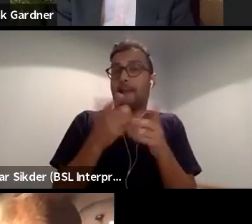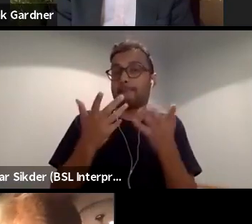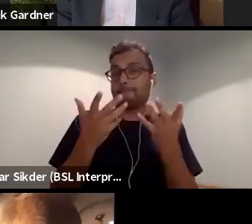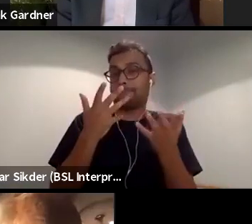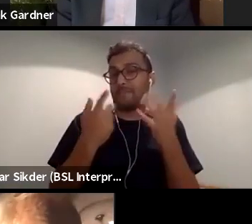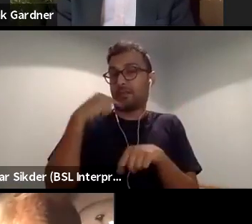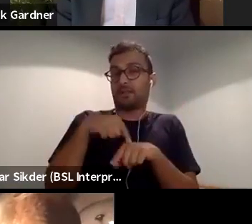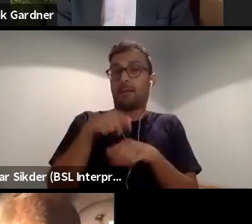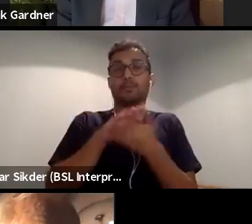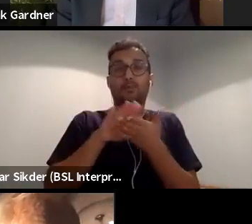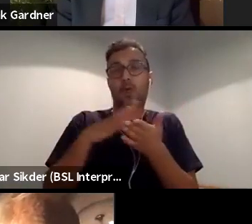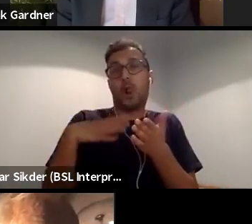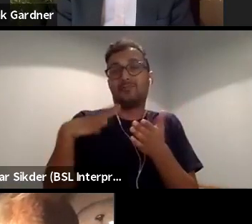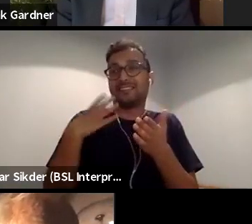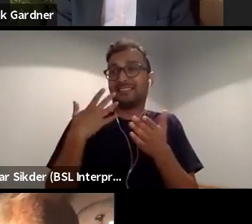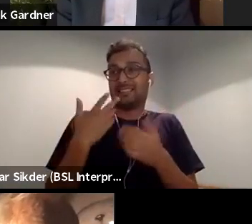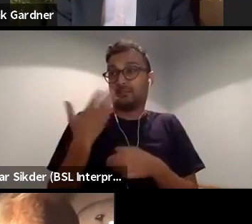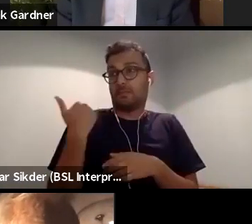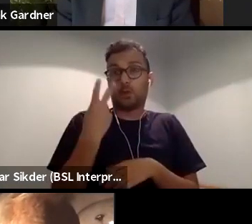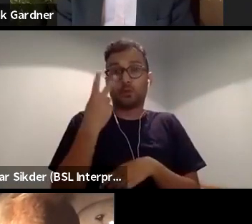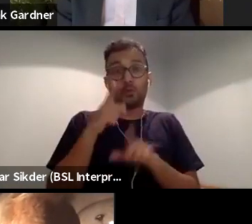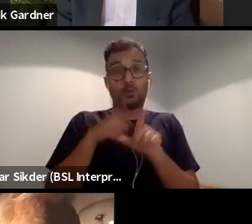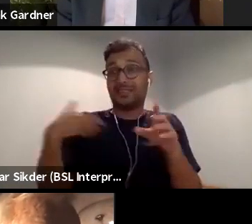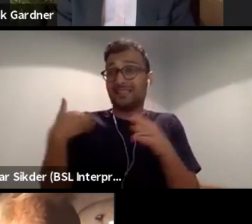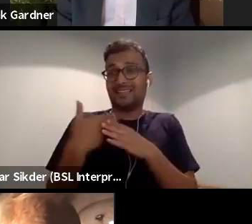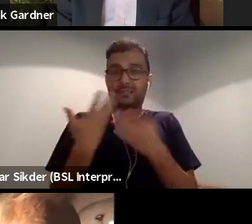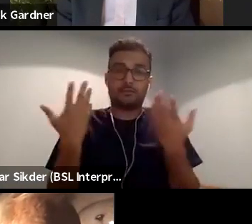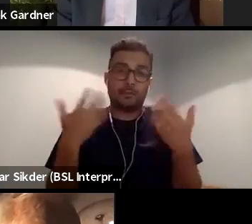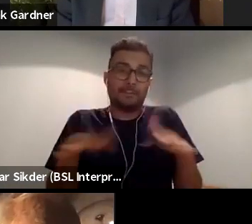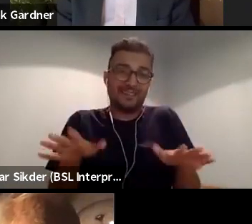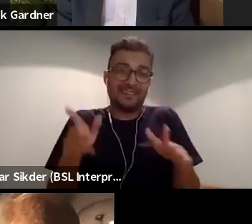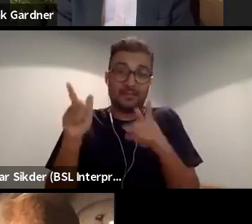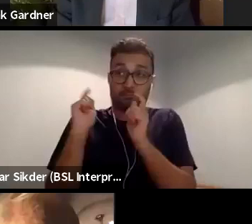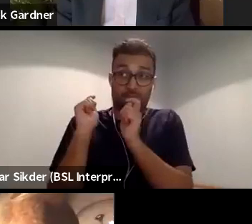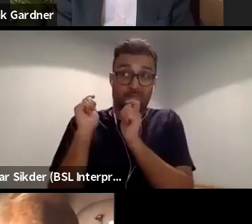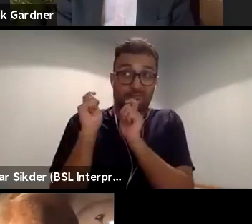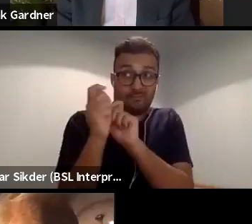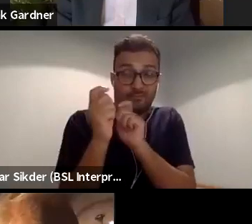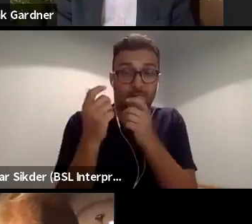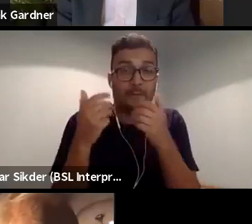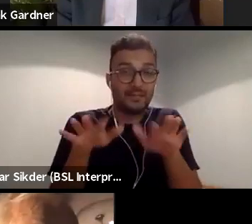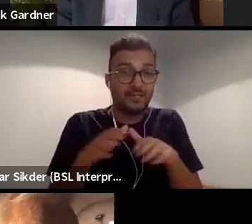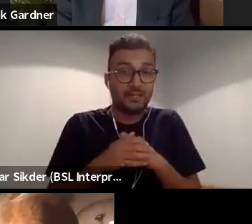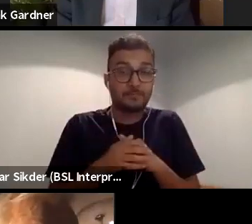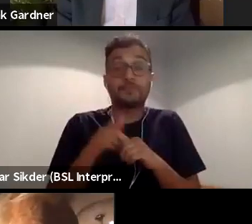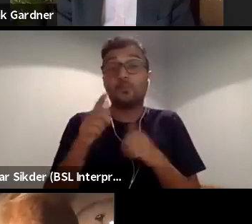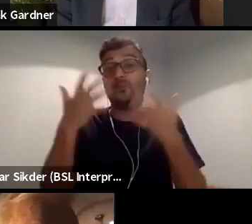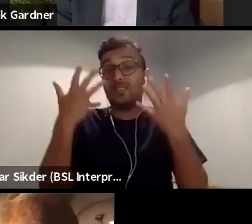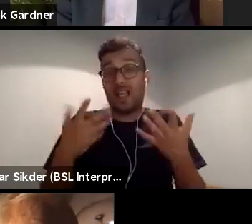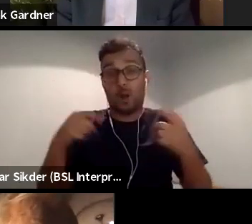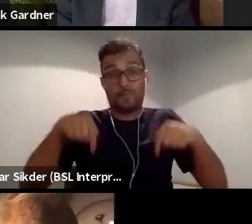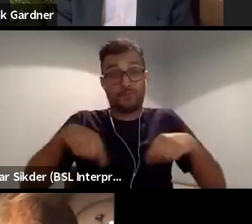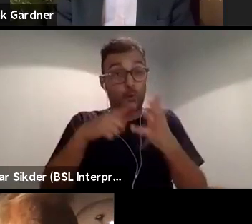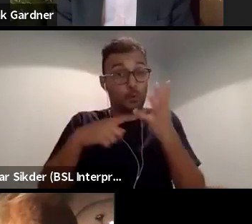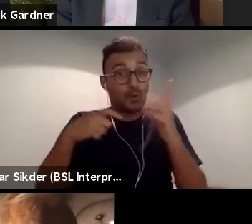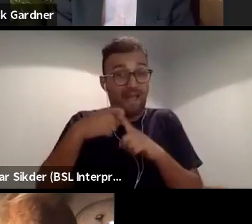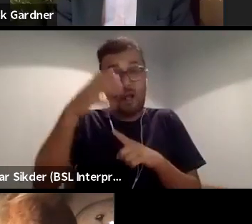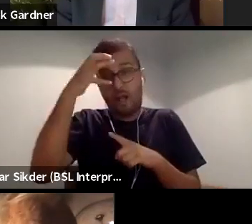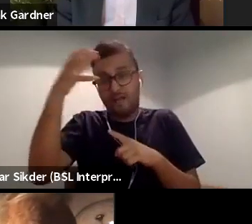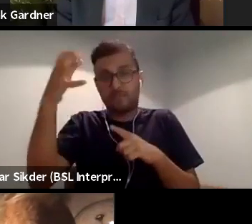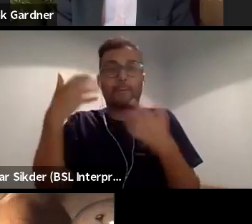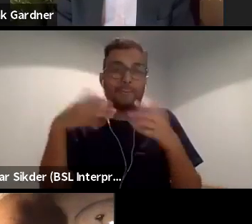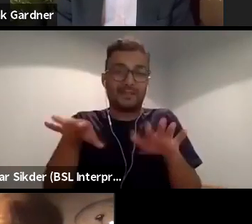see that great change. And although the authorities in the UK have now changed their stance and they claim to have a